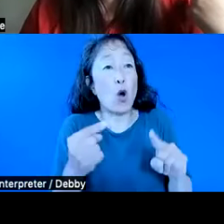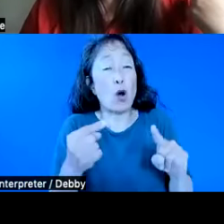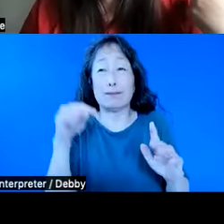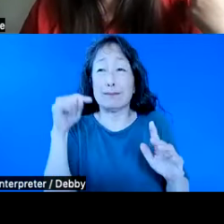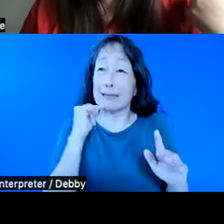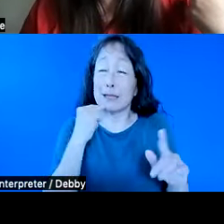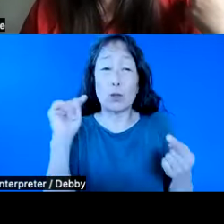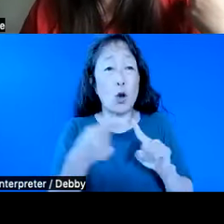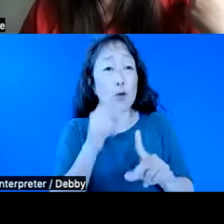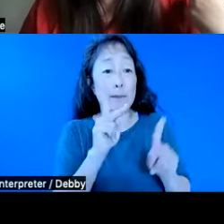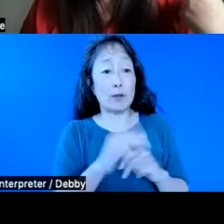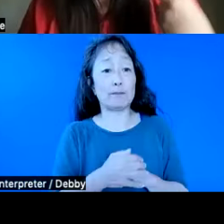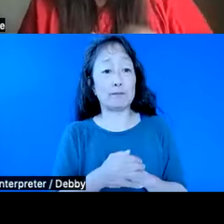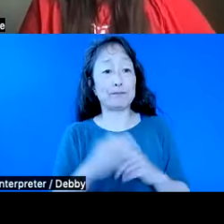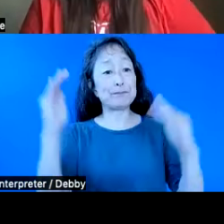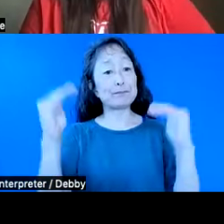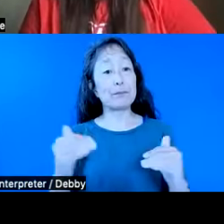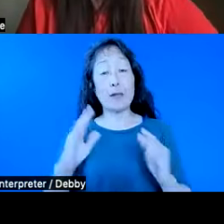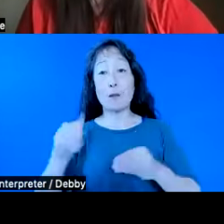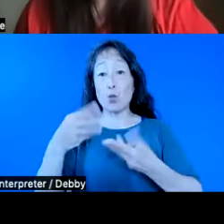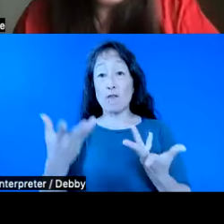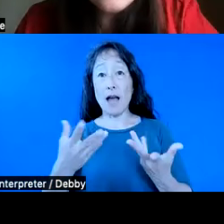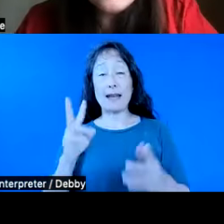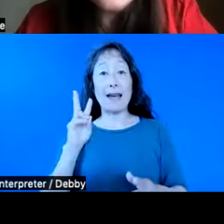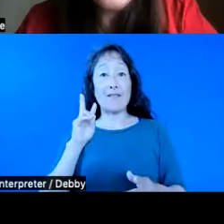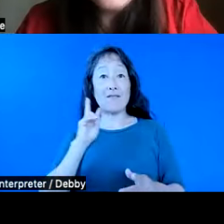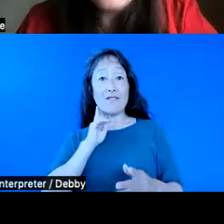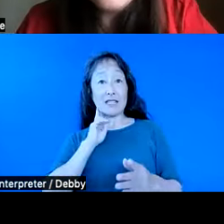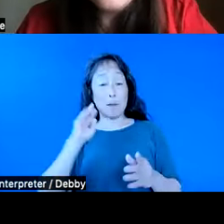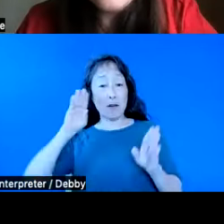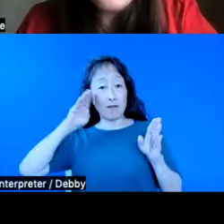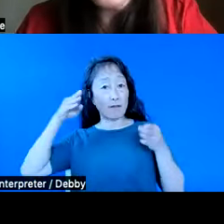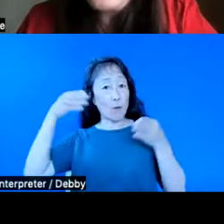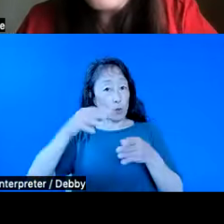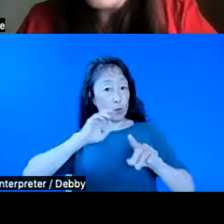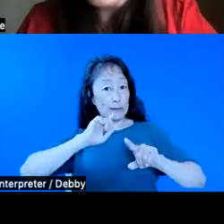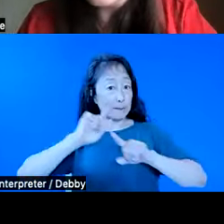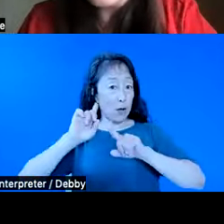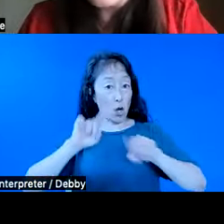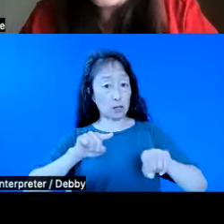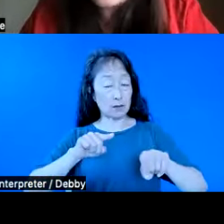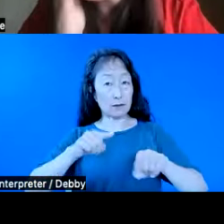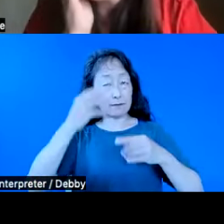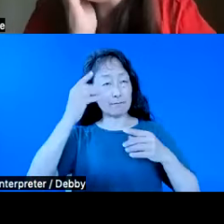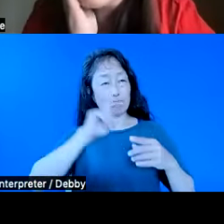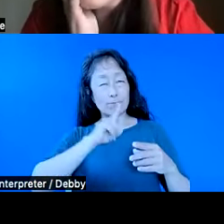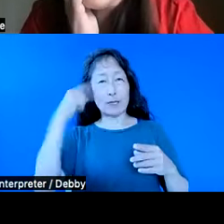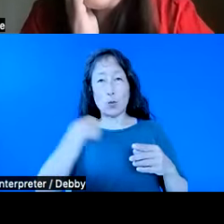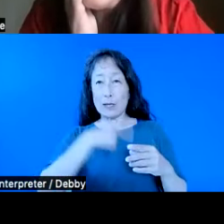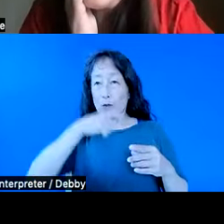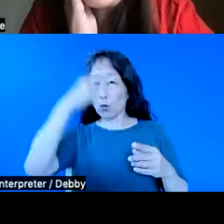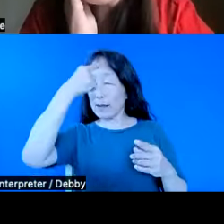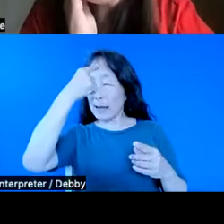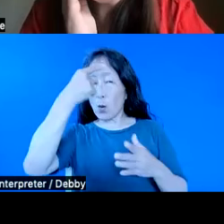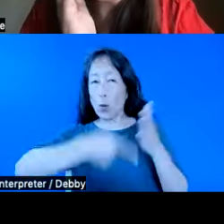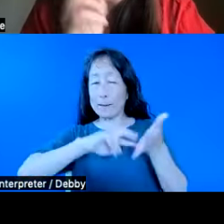Providing victim-centered responses. So really thinking about what that means. And I think that if you ask people on a SART,